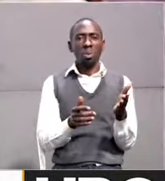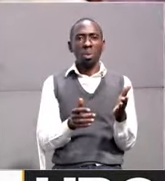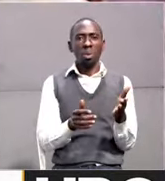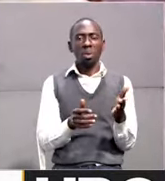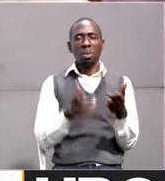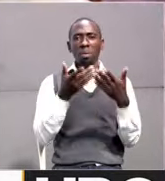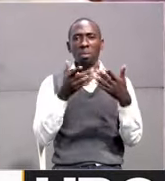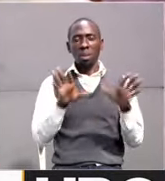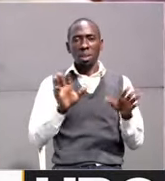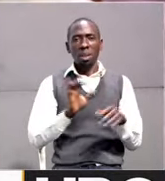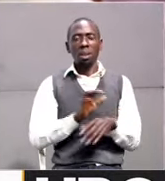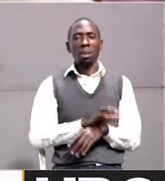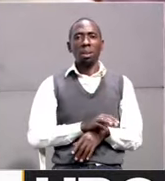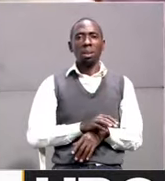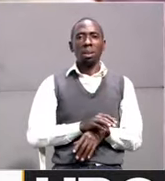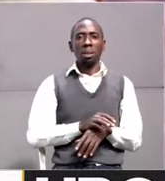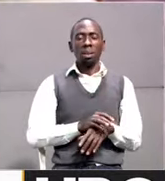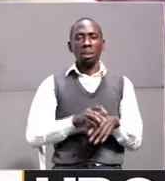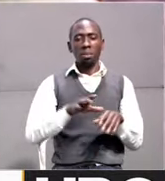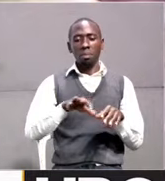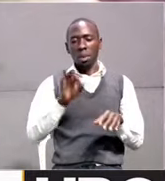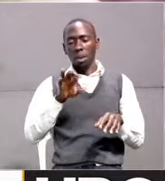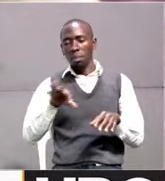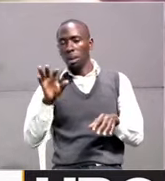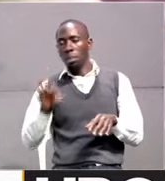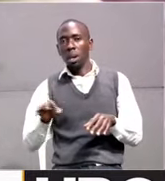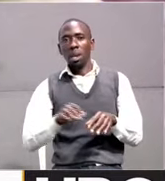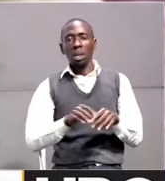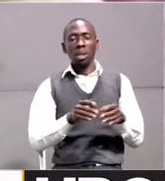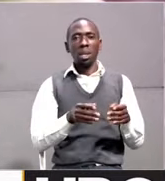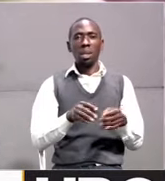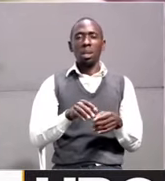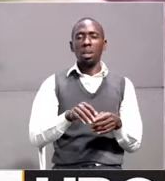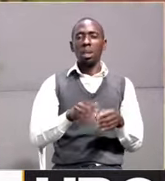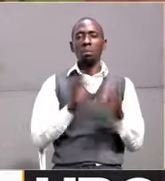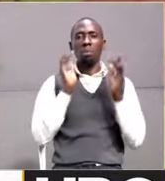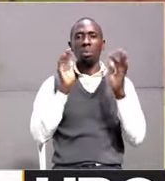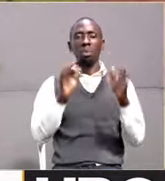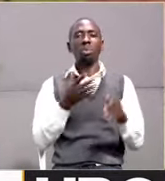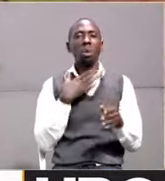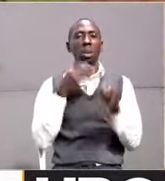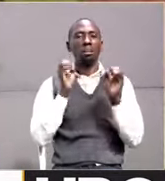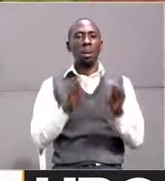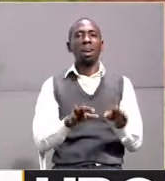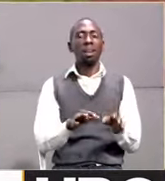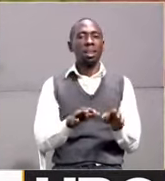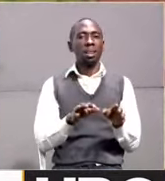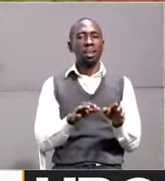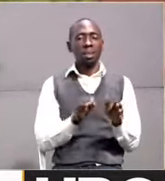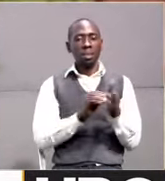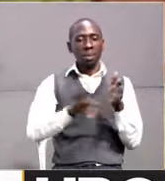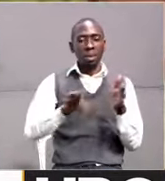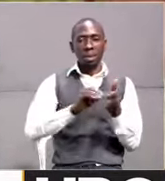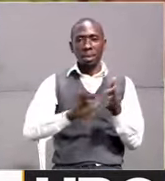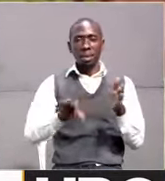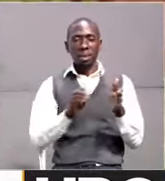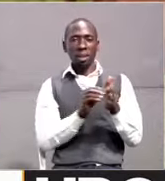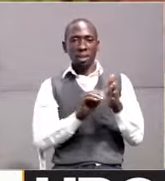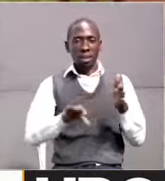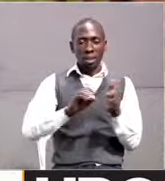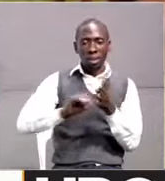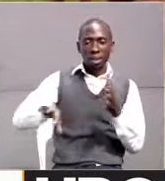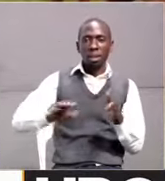the weeds. You have removed the bushes you don't want, the bushes and the